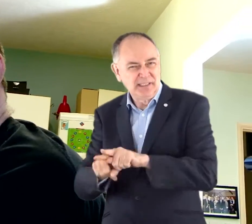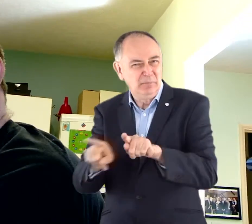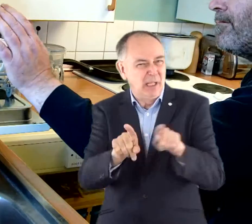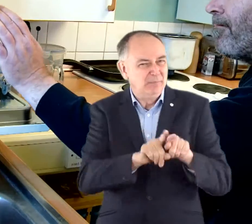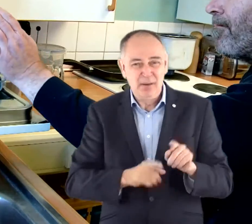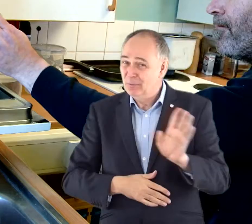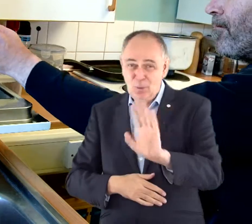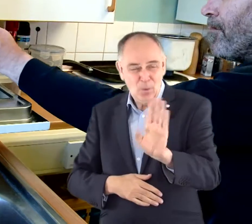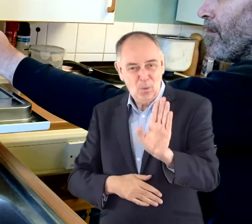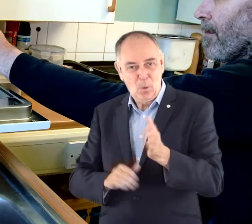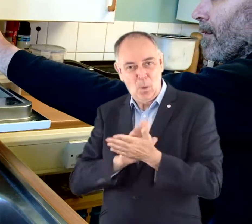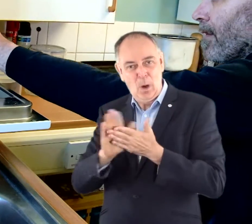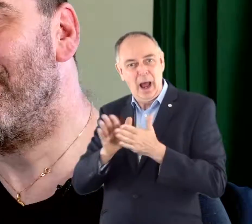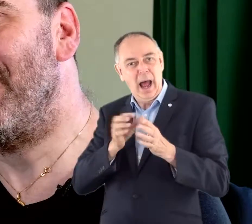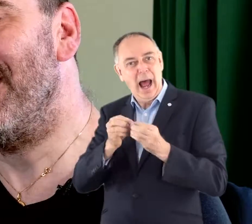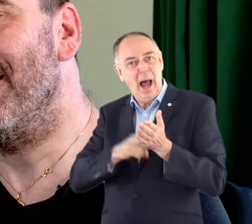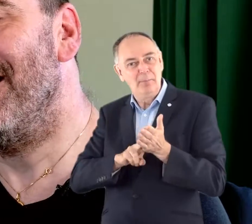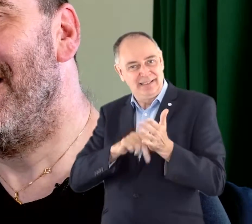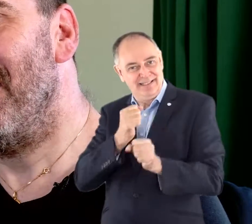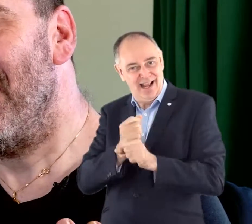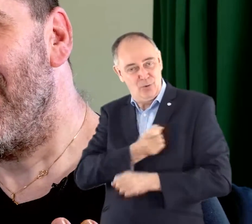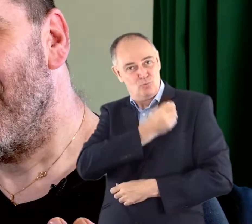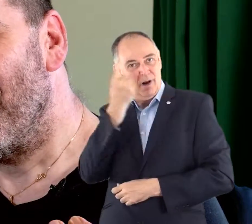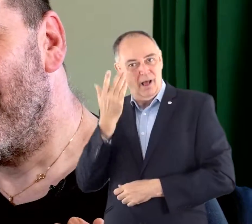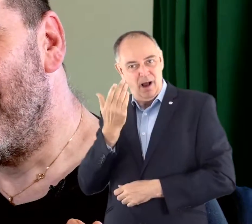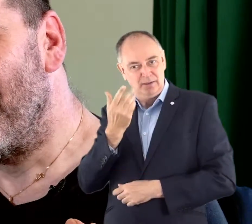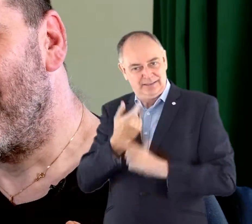the house has been